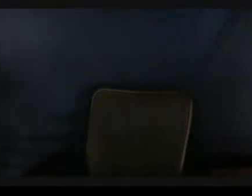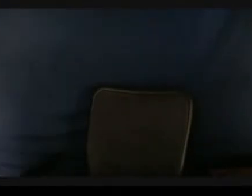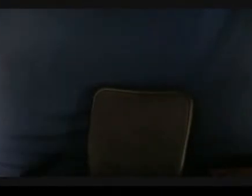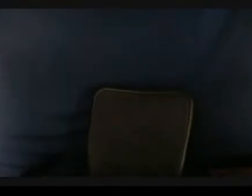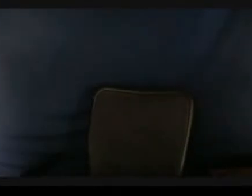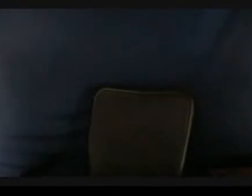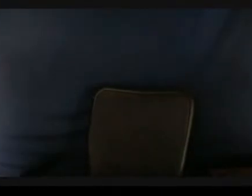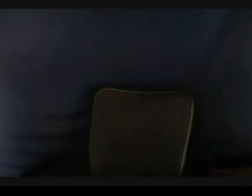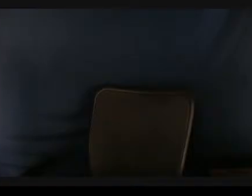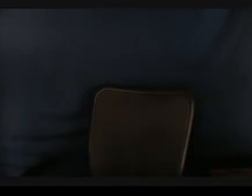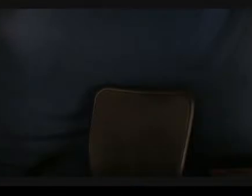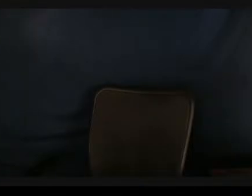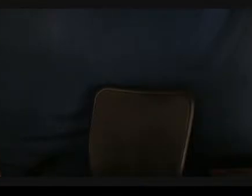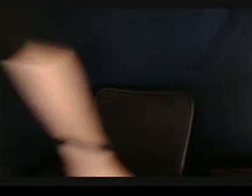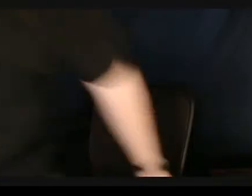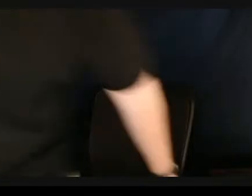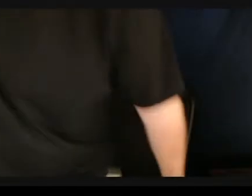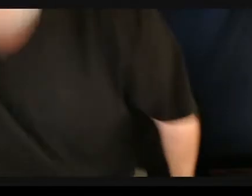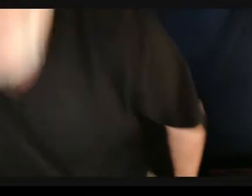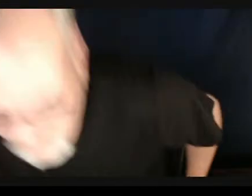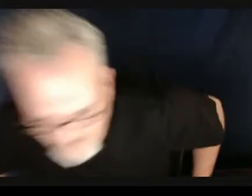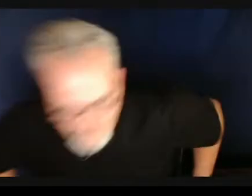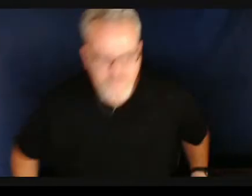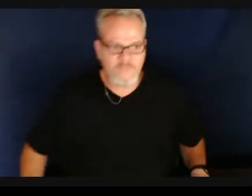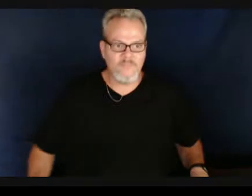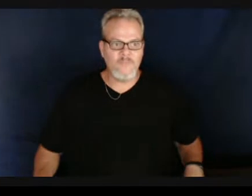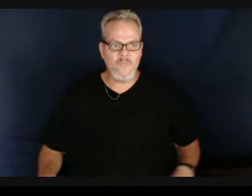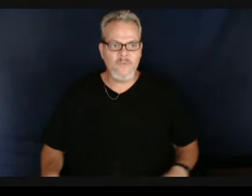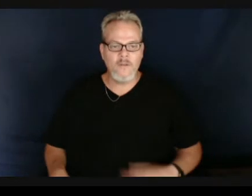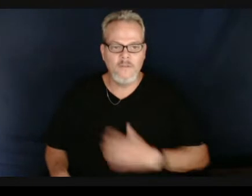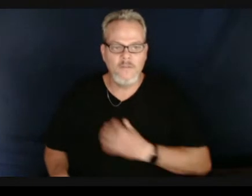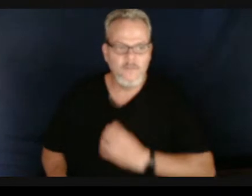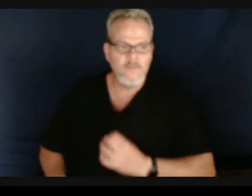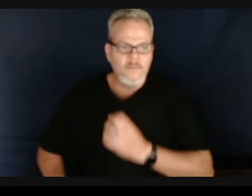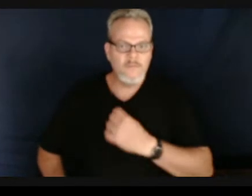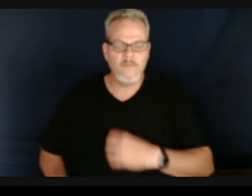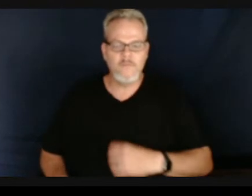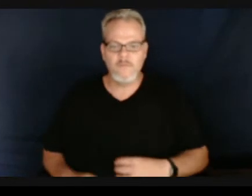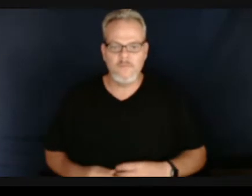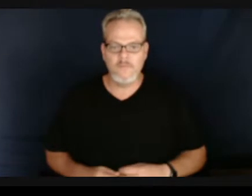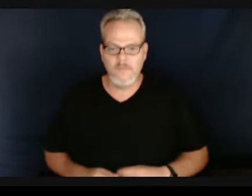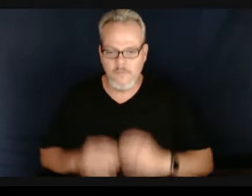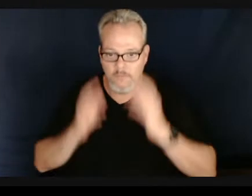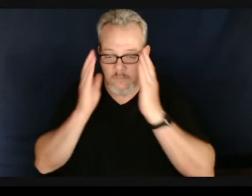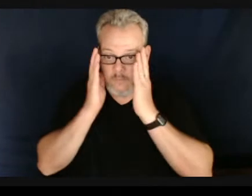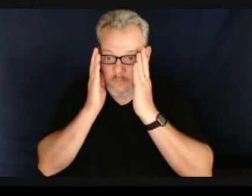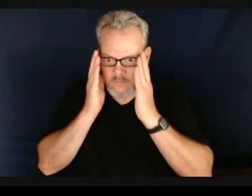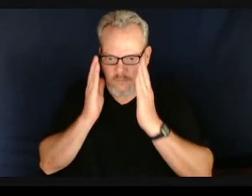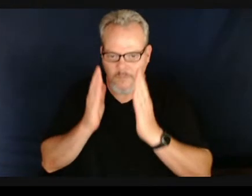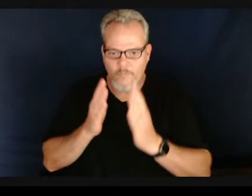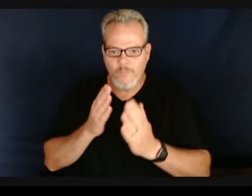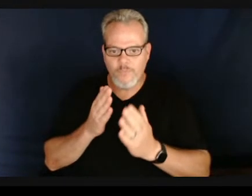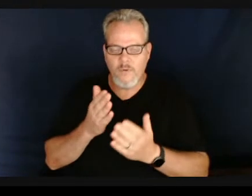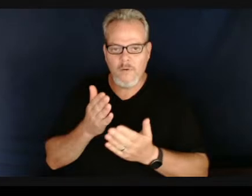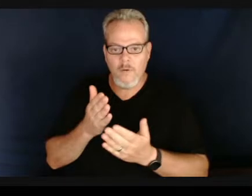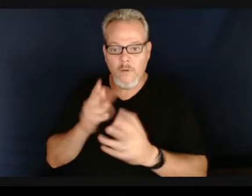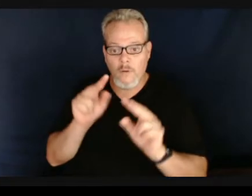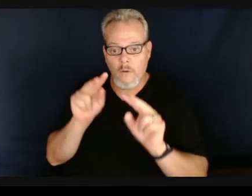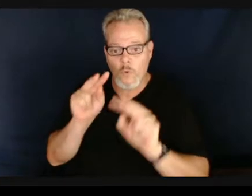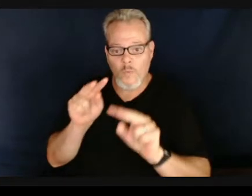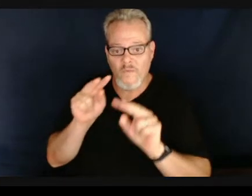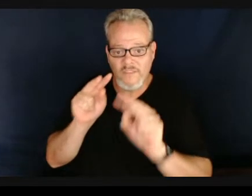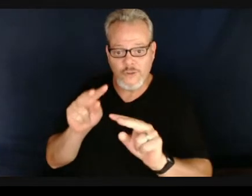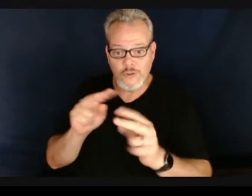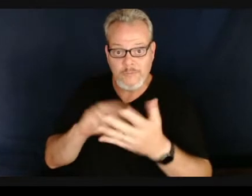Observations that indicated warning signs of coming tsunami, for example. like the